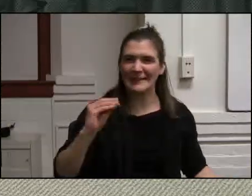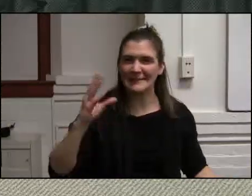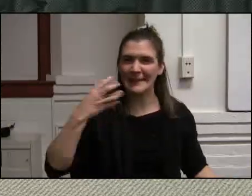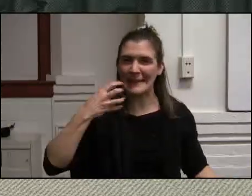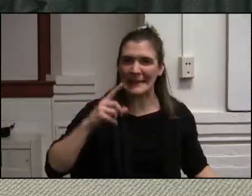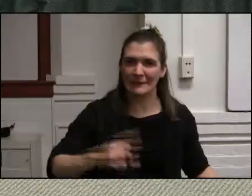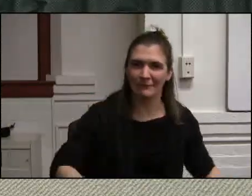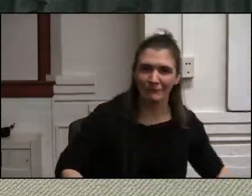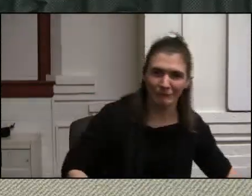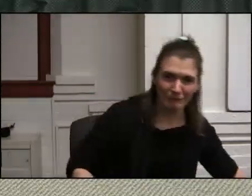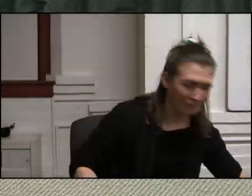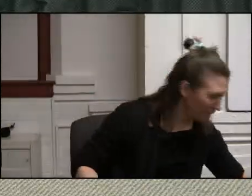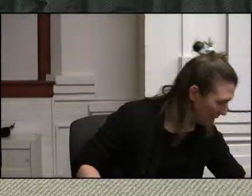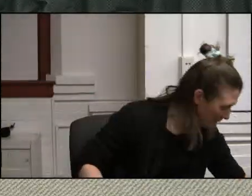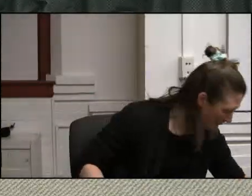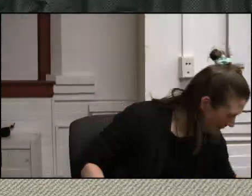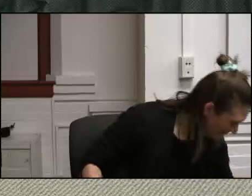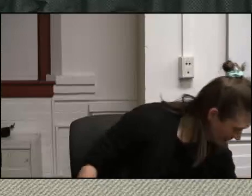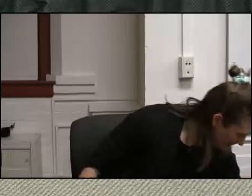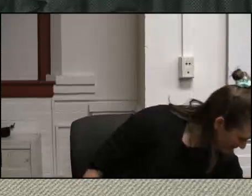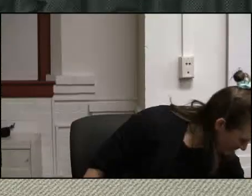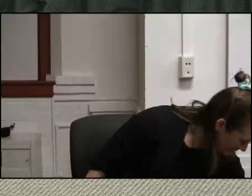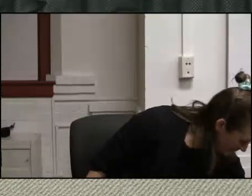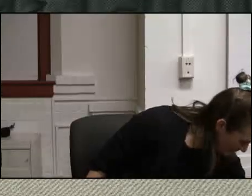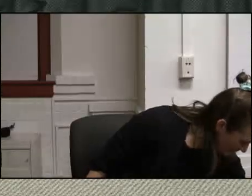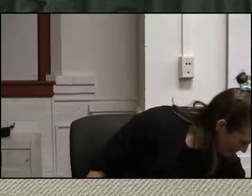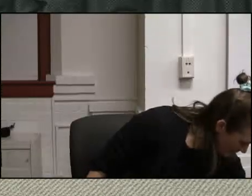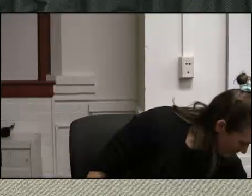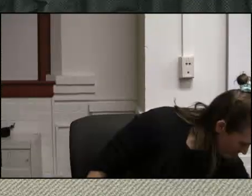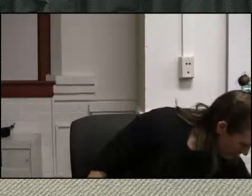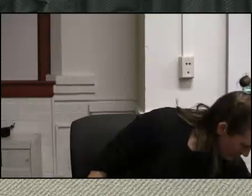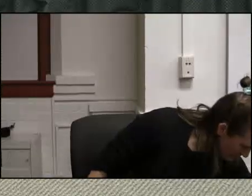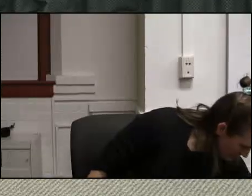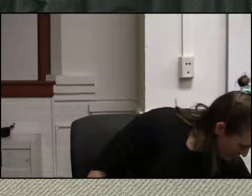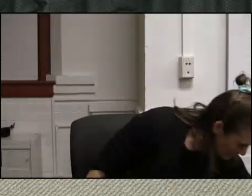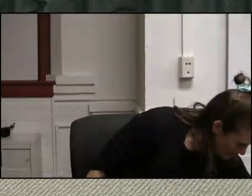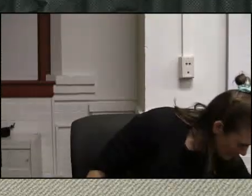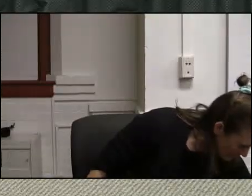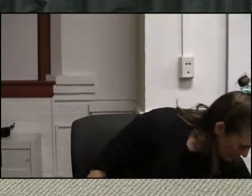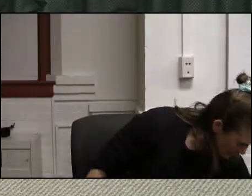administering a community development block grant project,